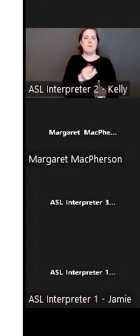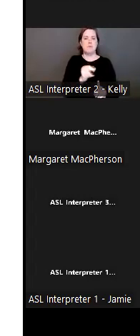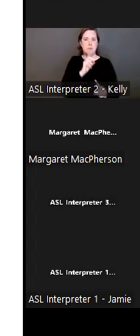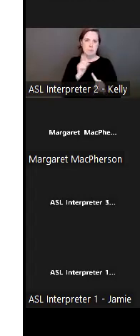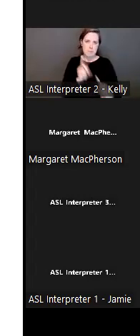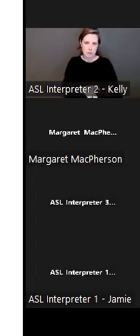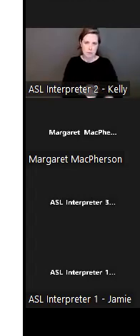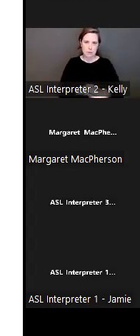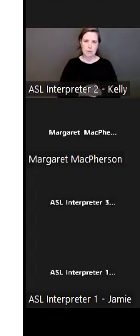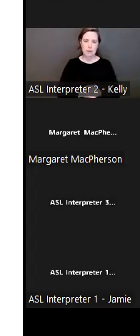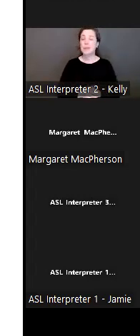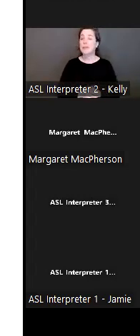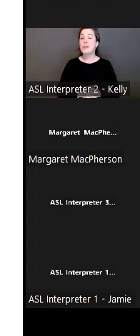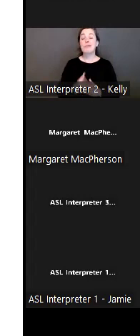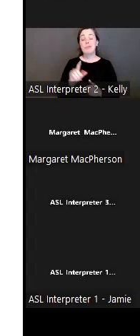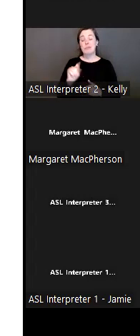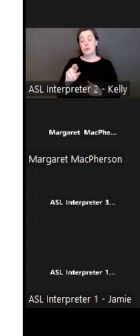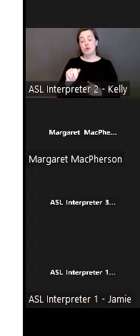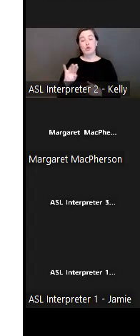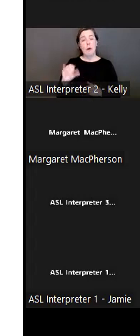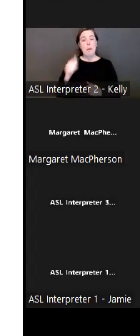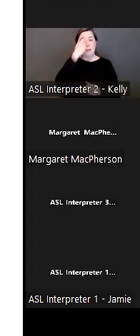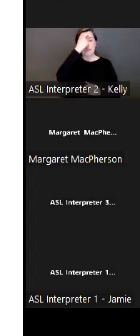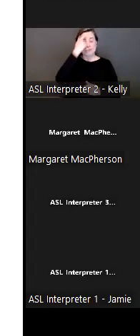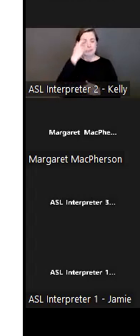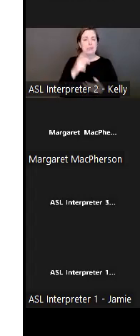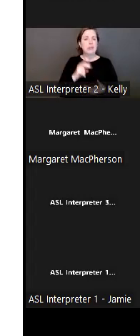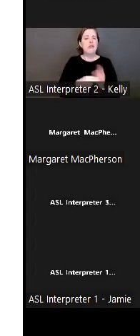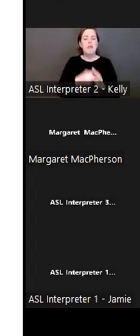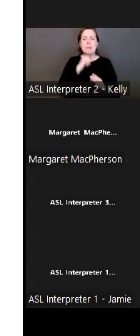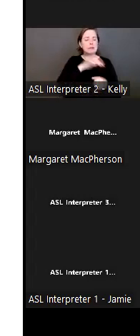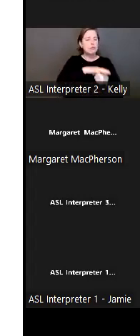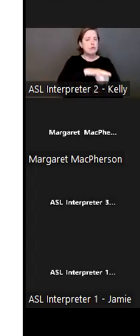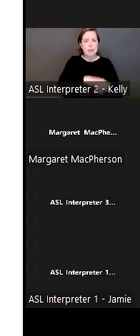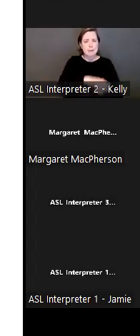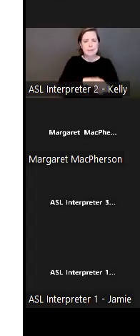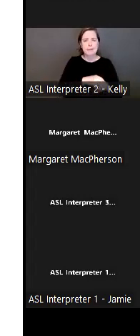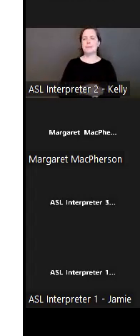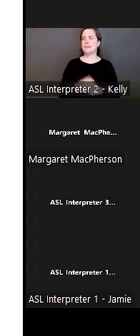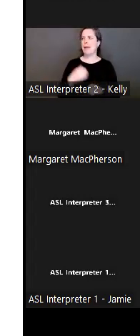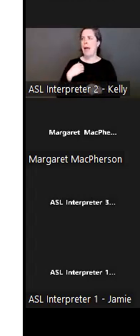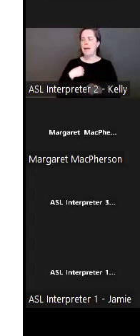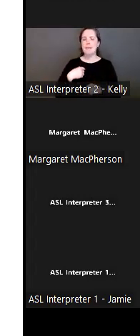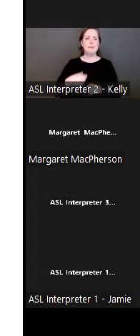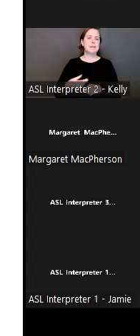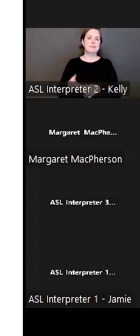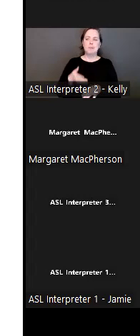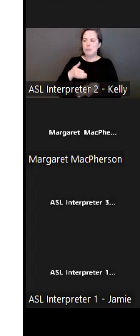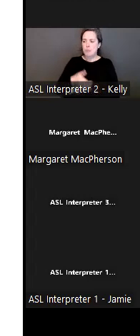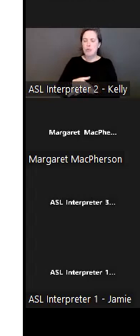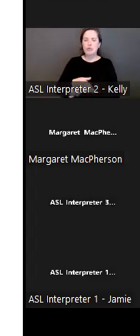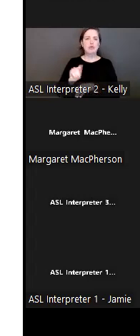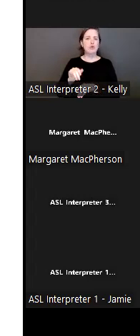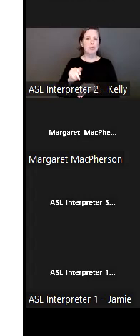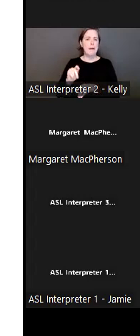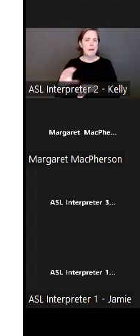everyday stress. And when we're in the realm of what we call post-traumatic stress, post-traumatic stress disorders, and that sort of thing, this is more than